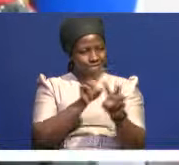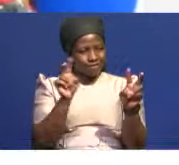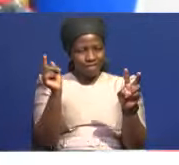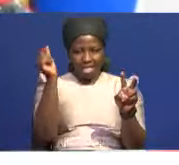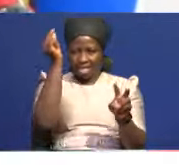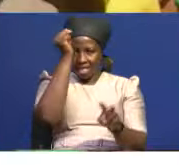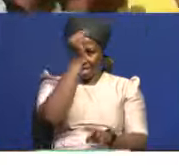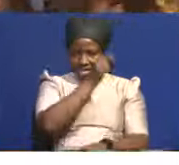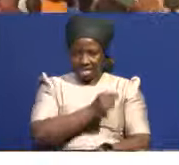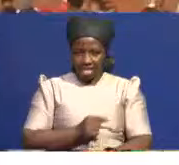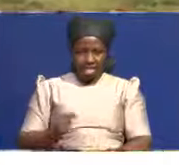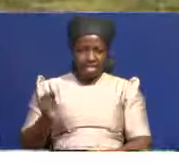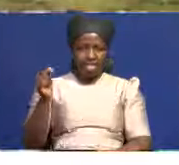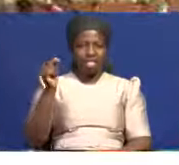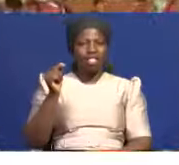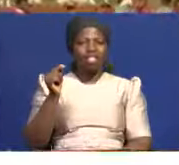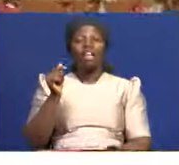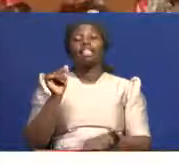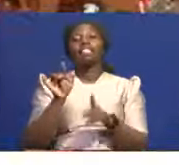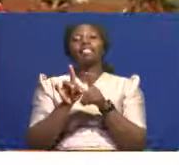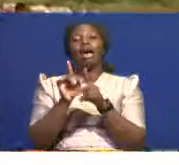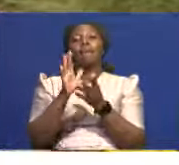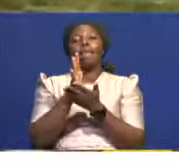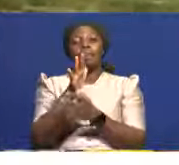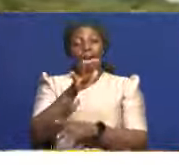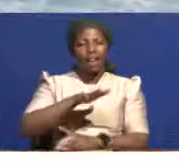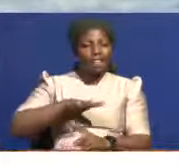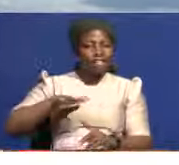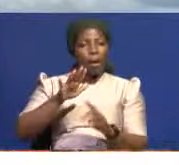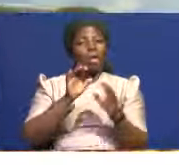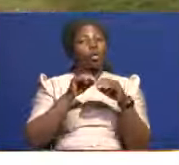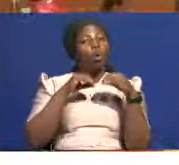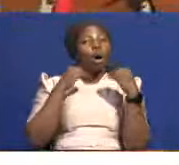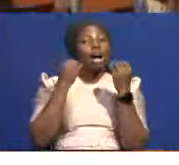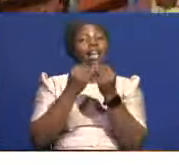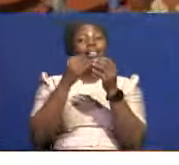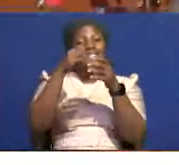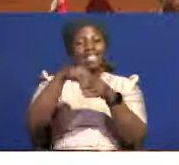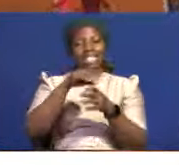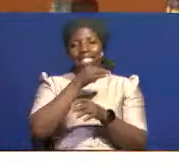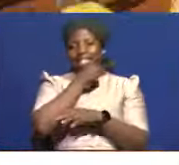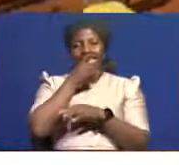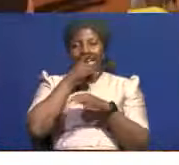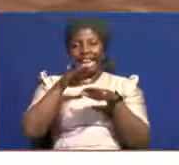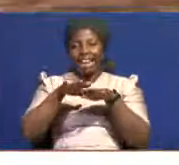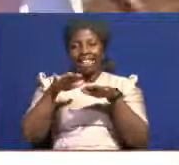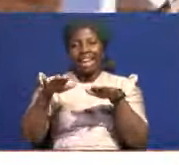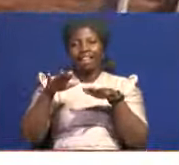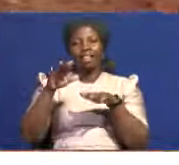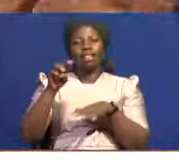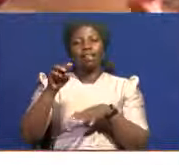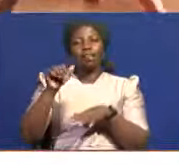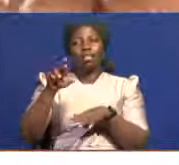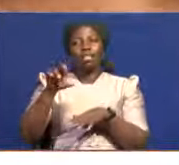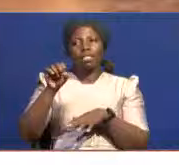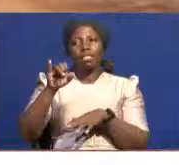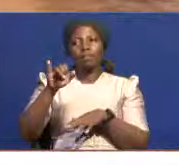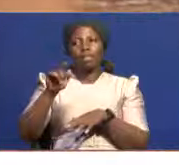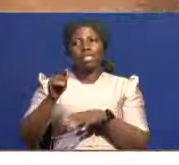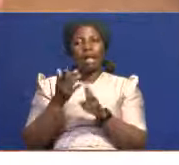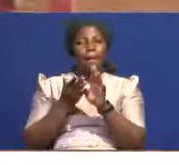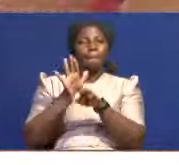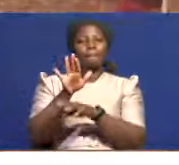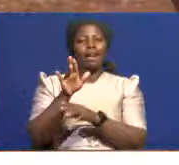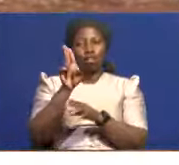hali kadhalika usiku. And a section of environmental organizations in the arid county of Marsabit have fallen back to